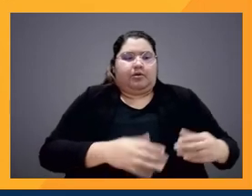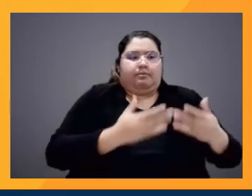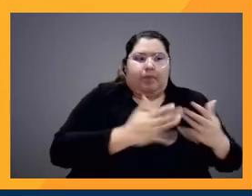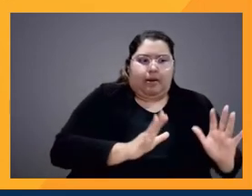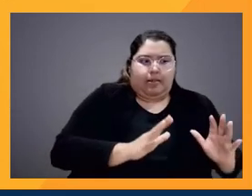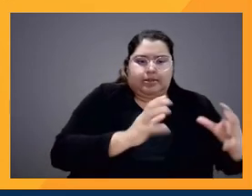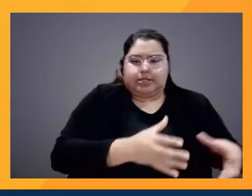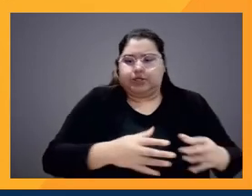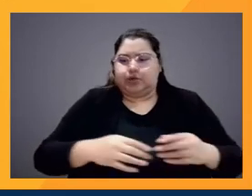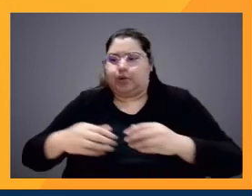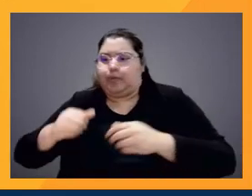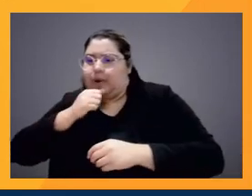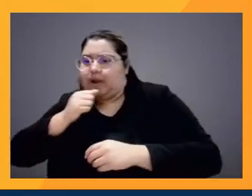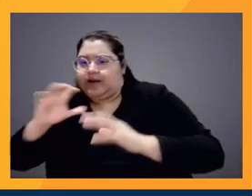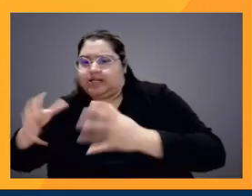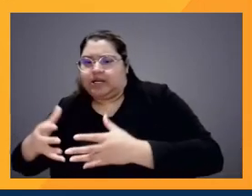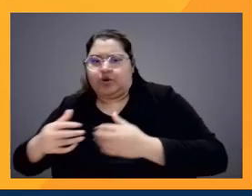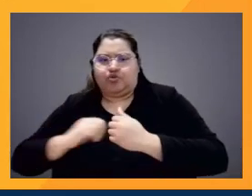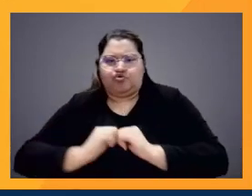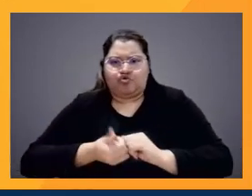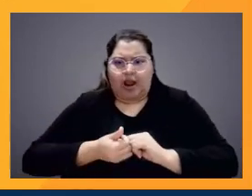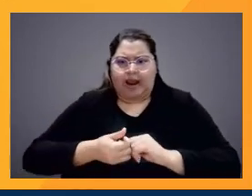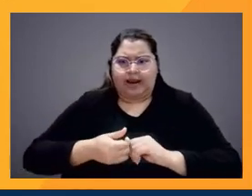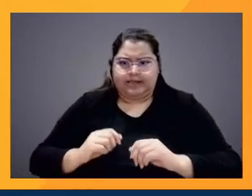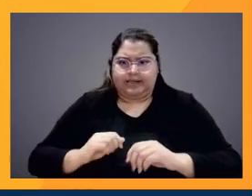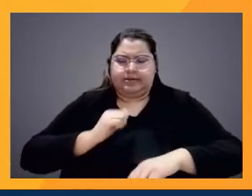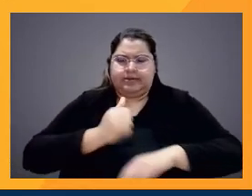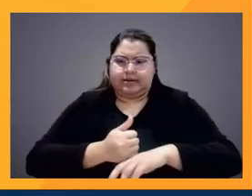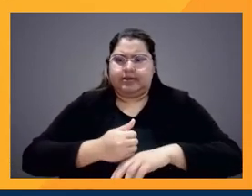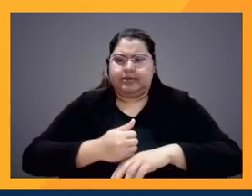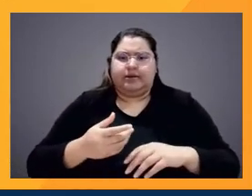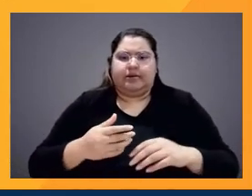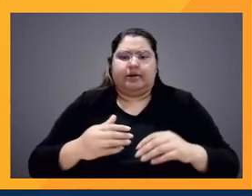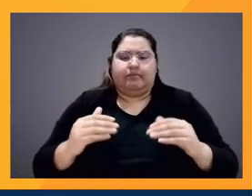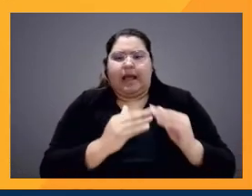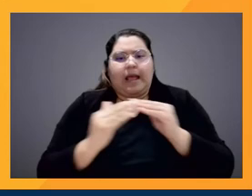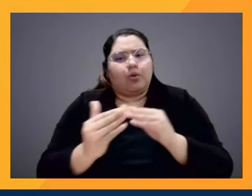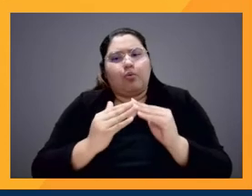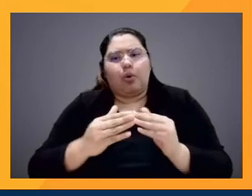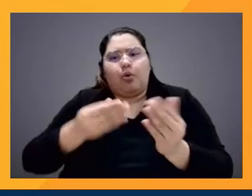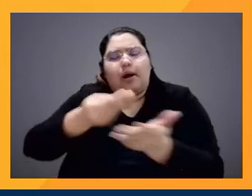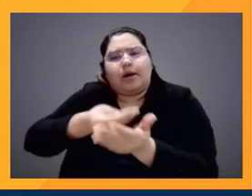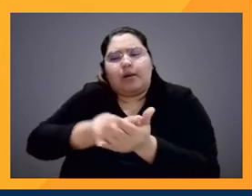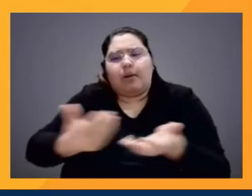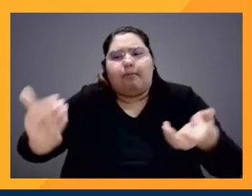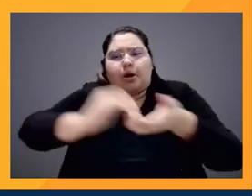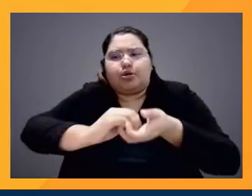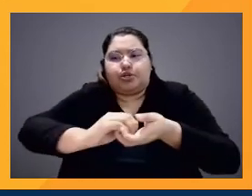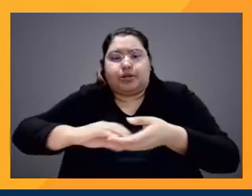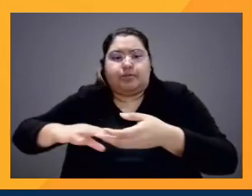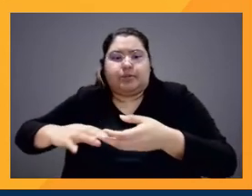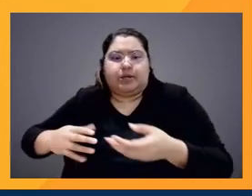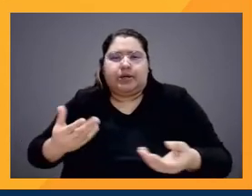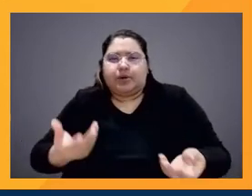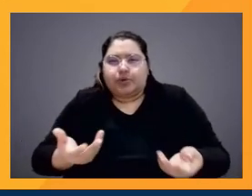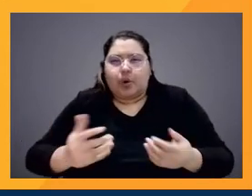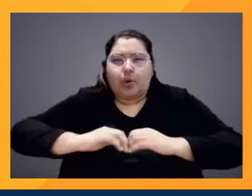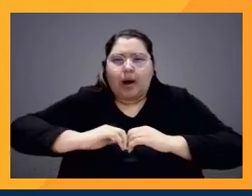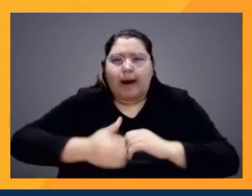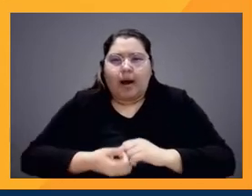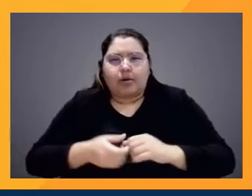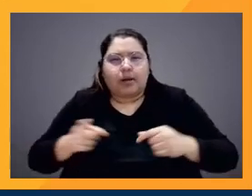do you learn how to put together a business plan if that's not something that you already know how to do? And so we did used to offer a lot of that.